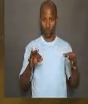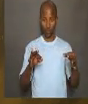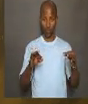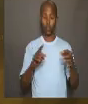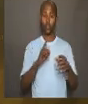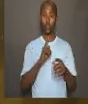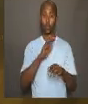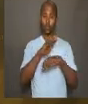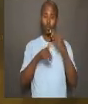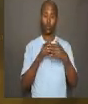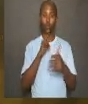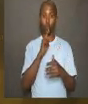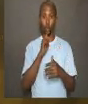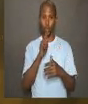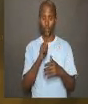tautology,